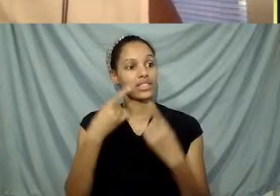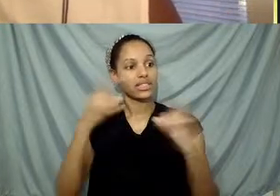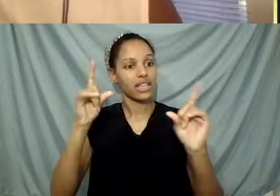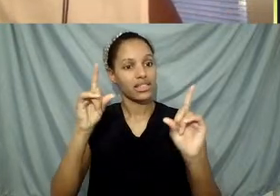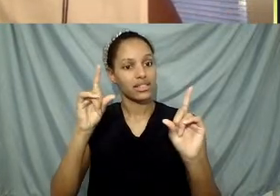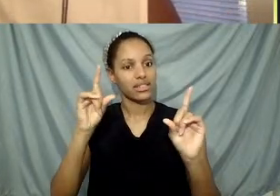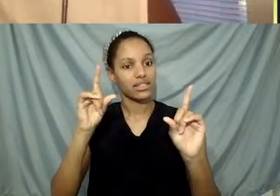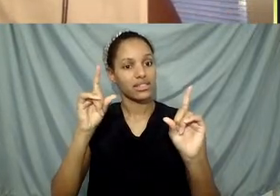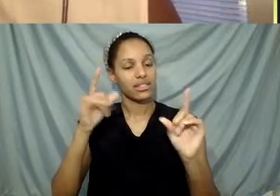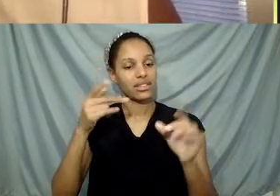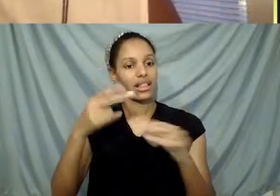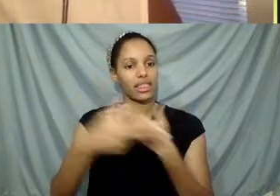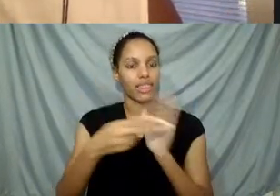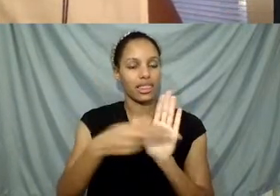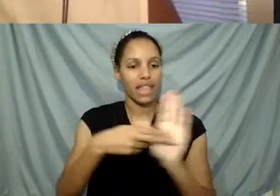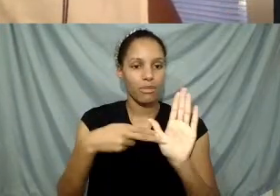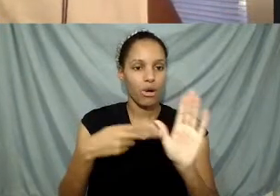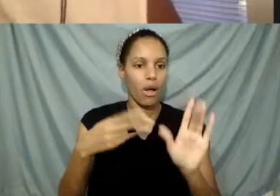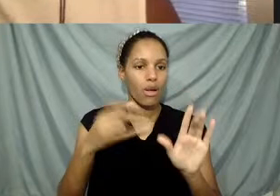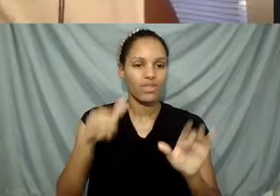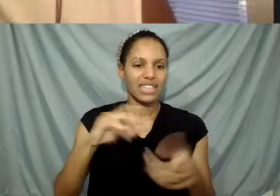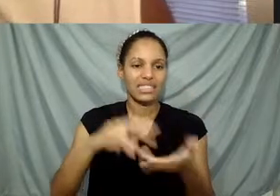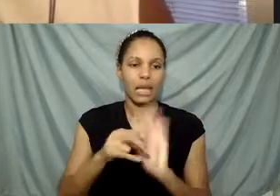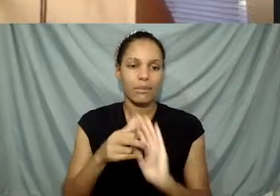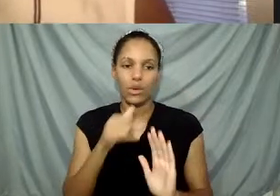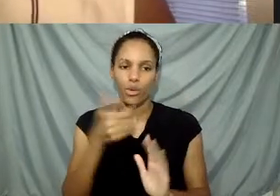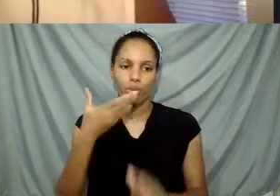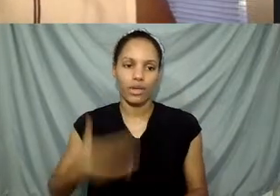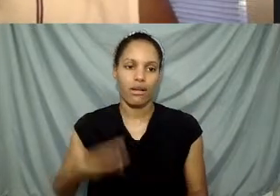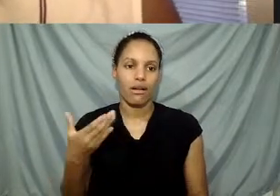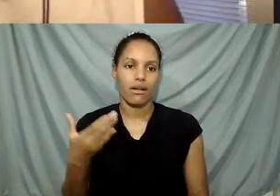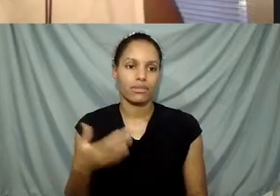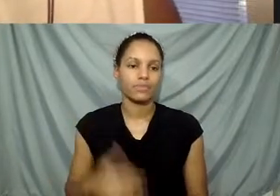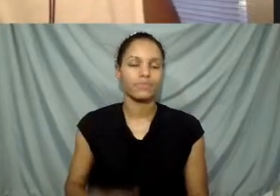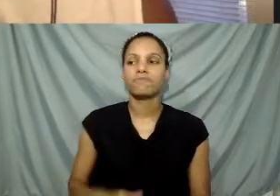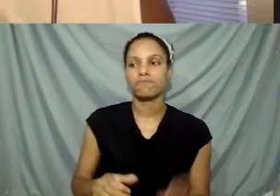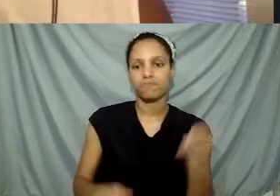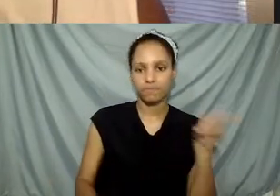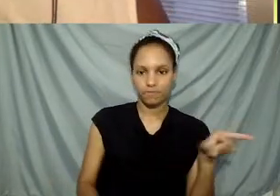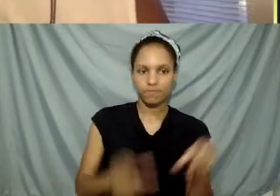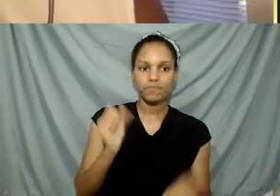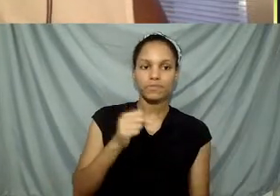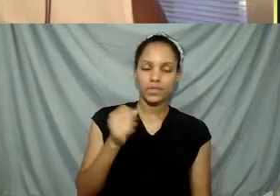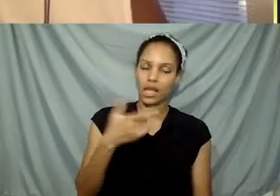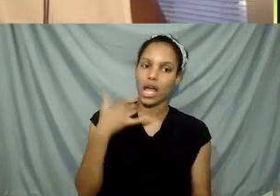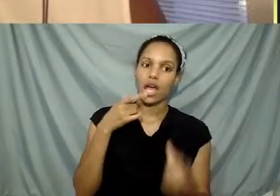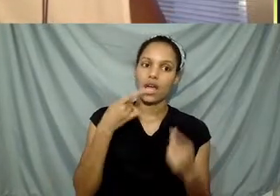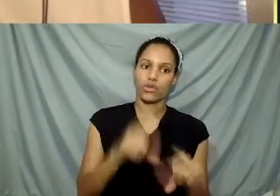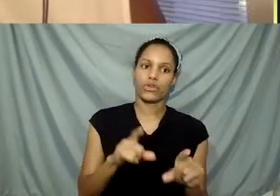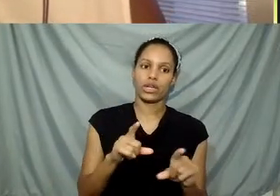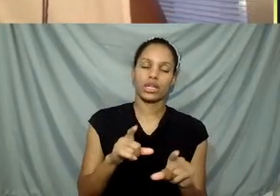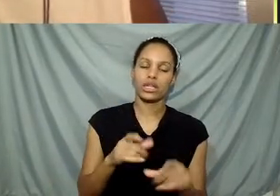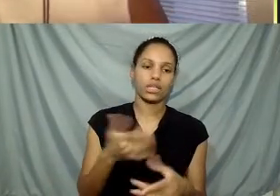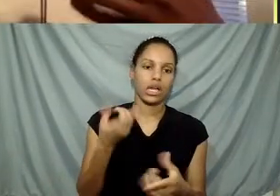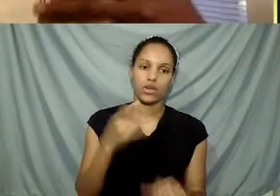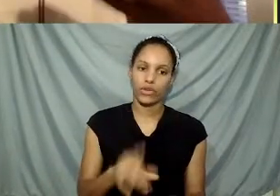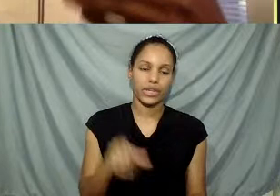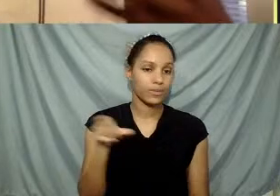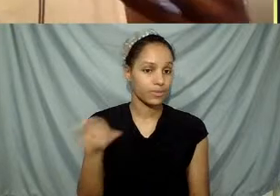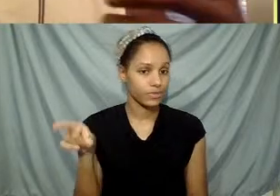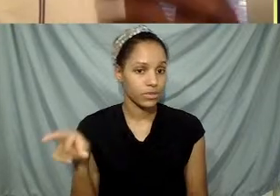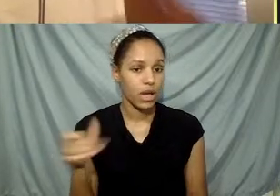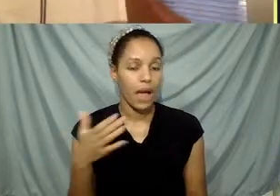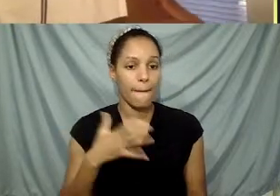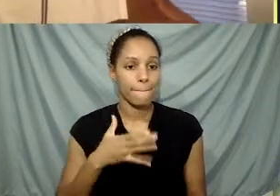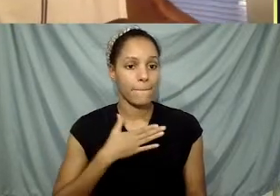are. I can't agree more. I Yeah. can't agree more. And Yeah. really, that's been my